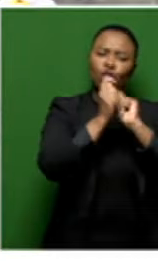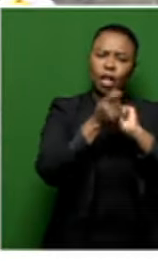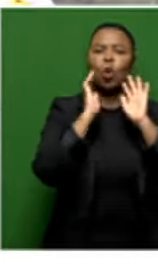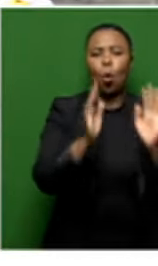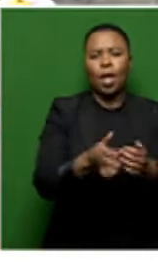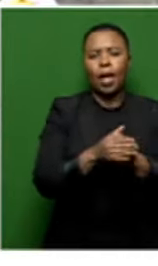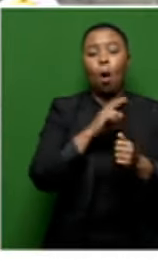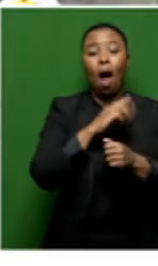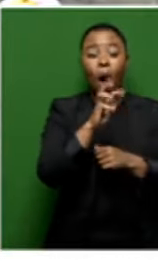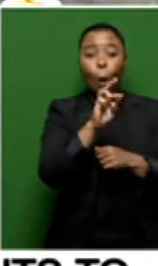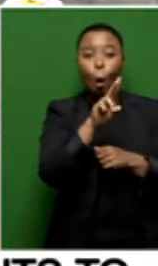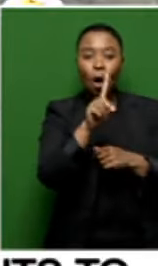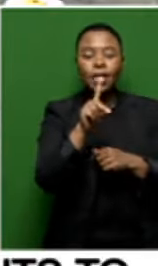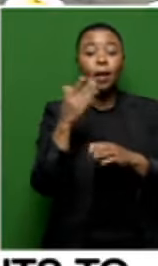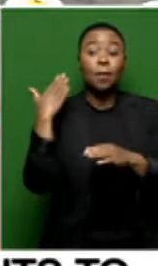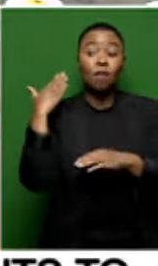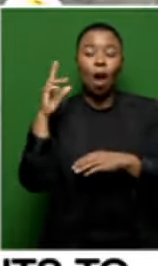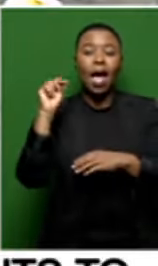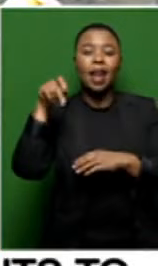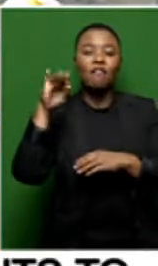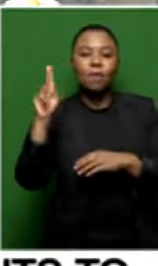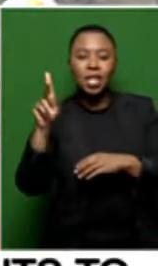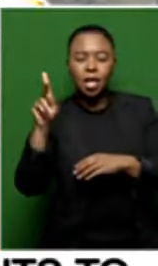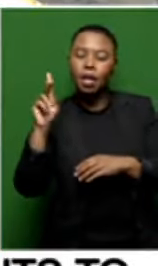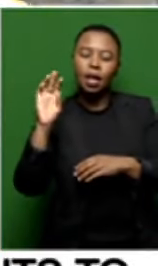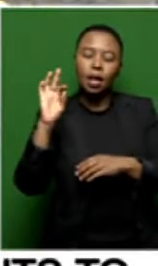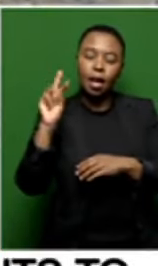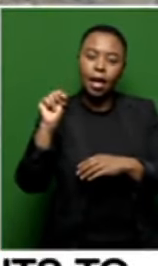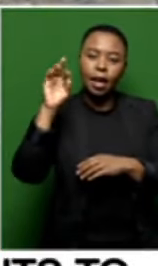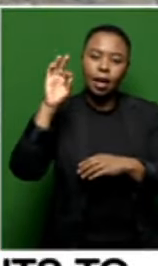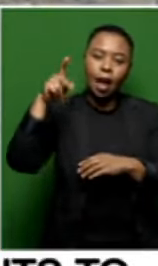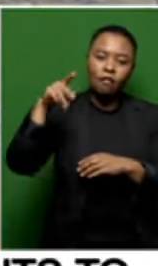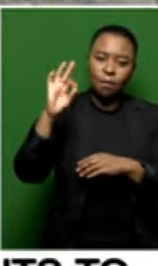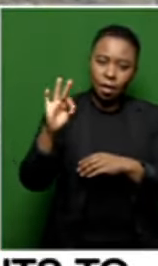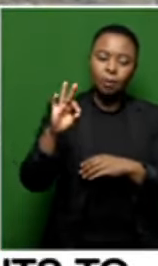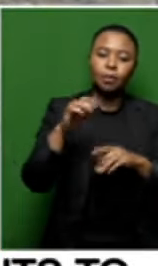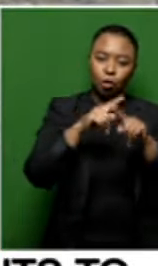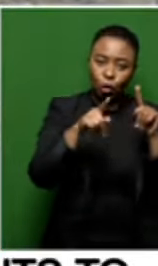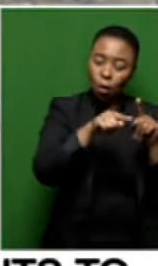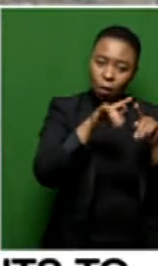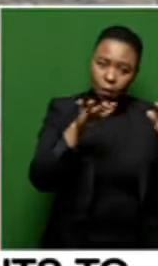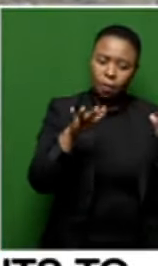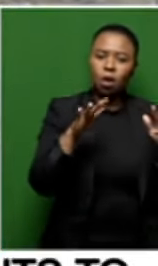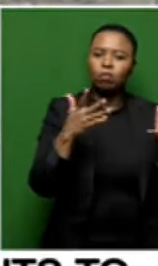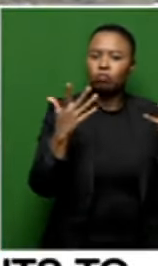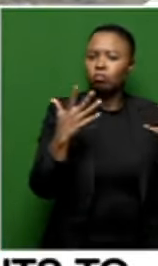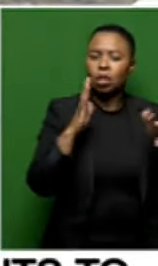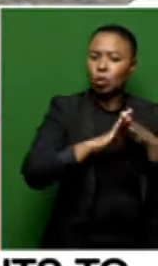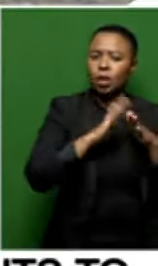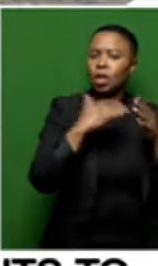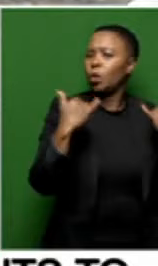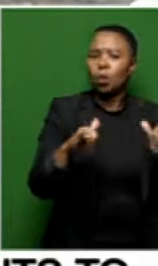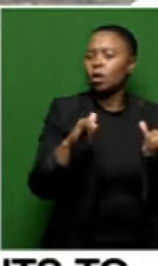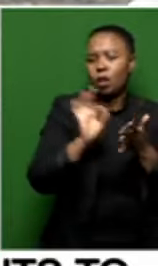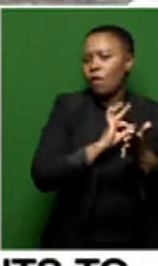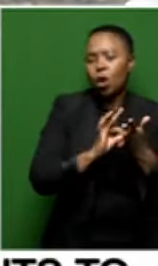between a ward that is led by the NFP and other wards. There are a lot of challenges here. People have spoken openly, saying that they don't see a reason for them to